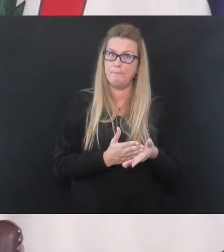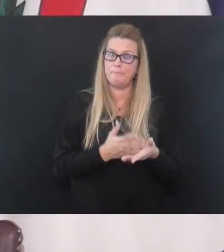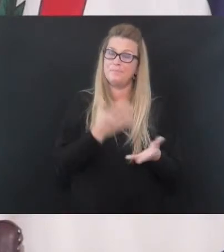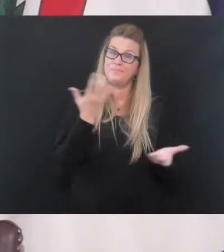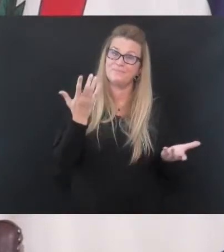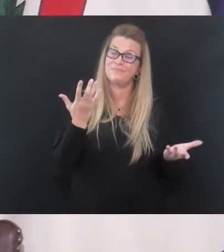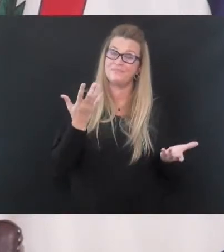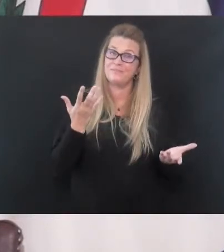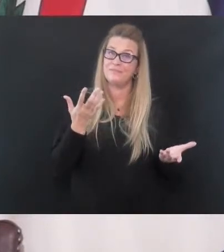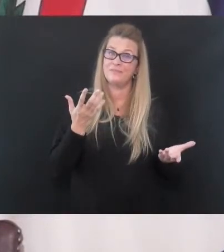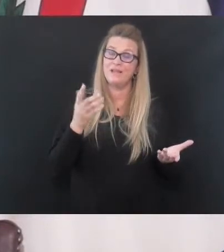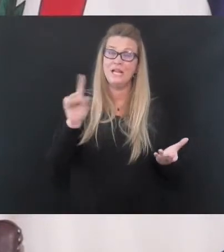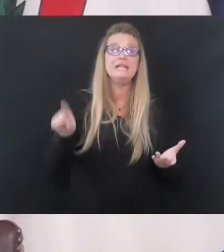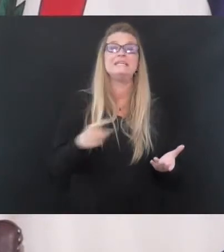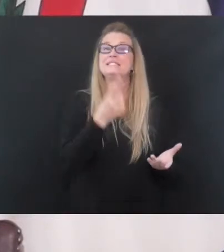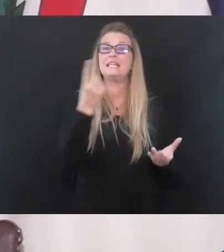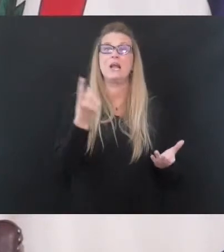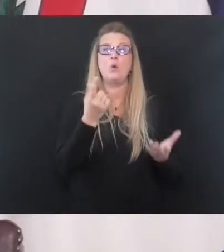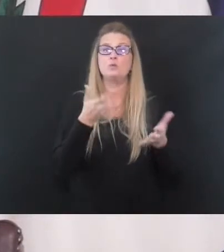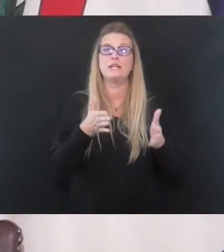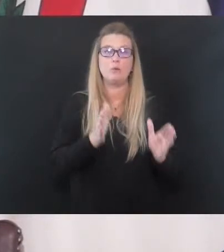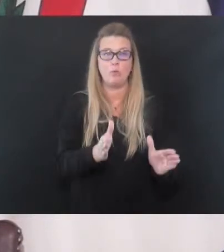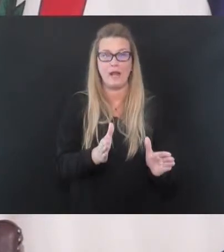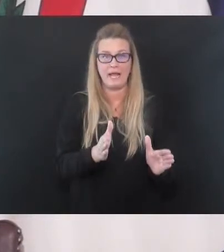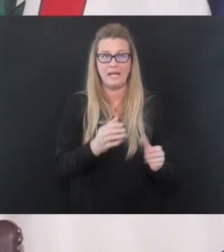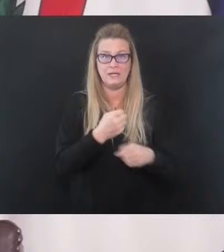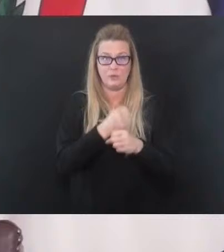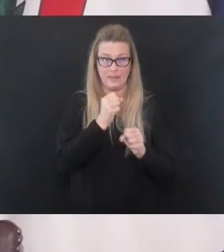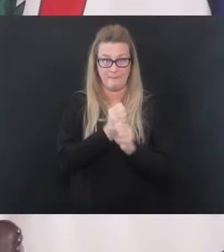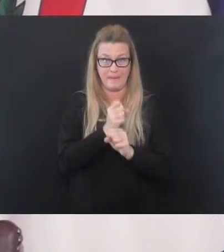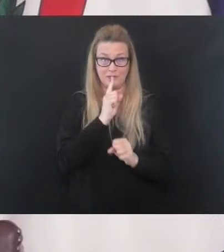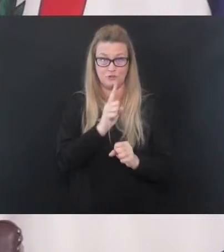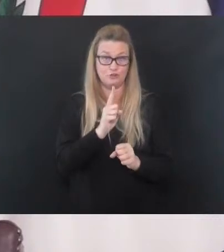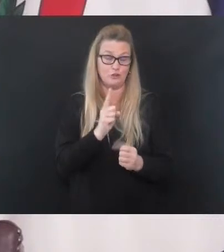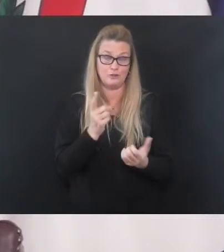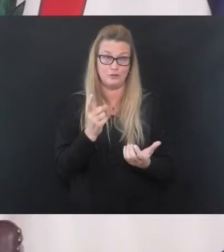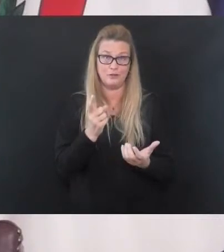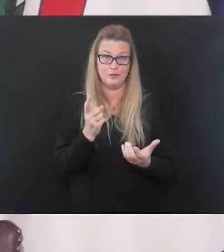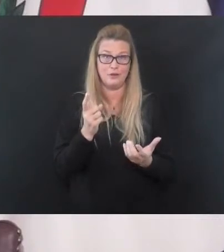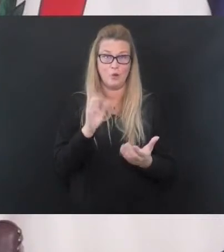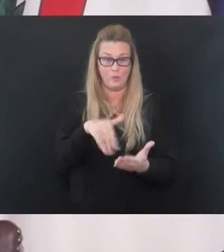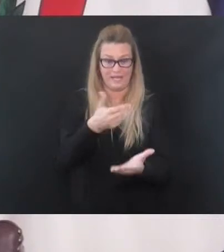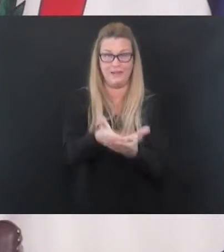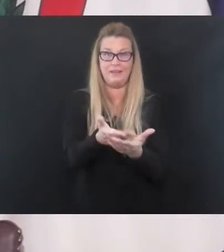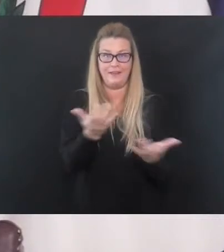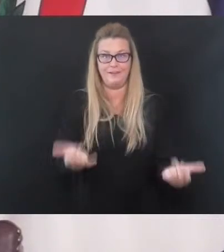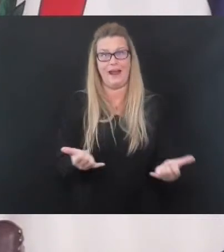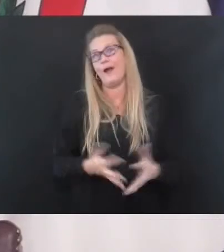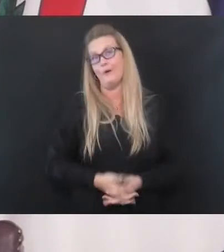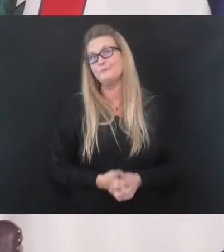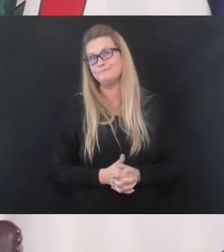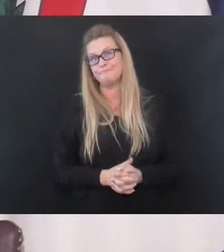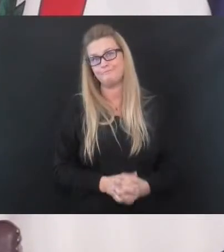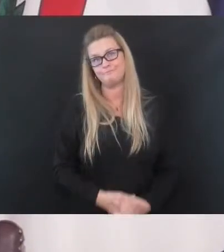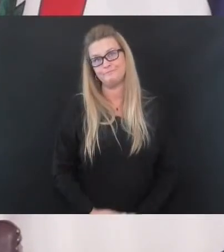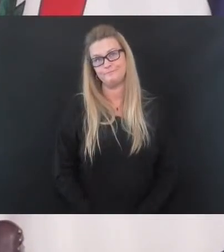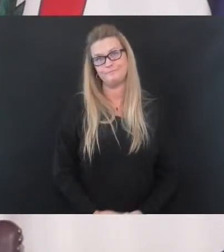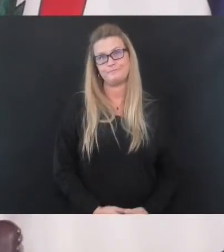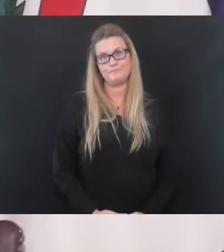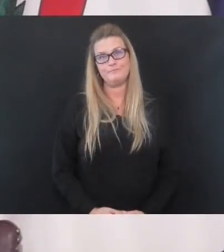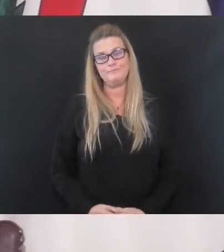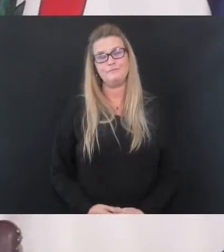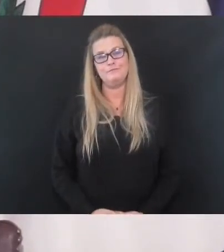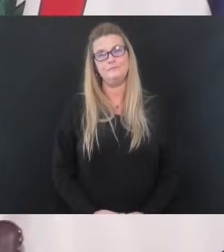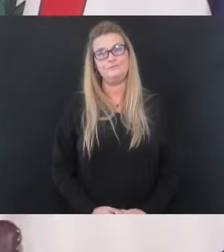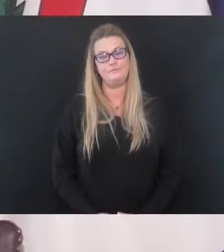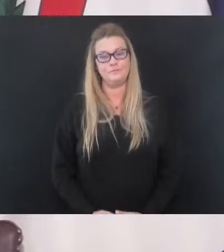it. It's the only way that we can for sure get there right now. You know, now, on top of all that,